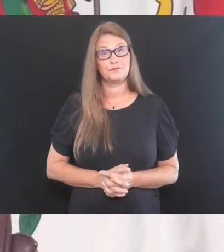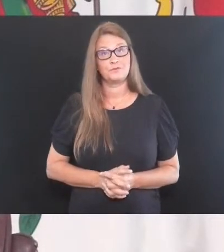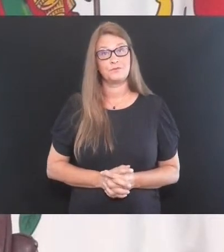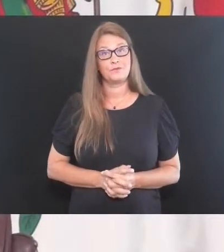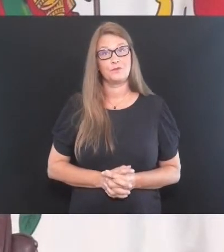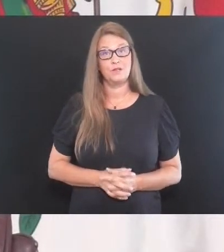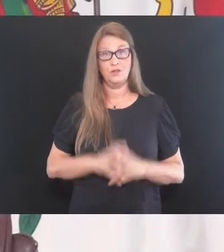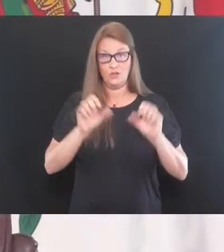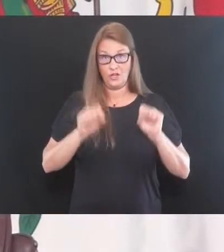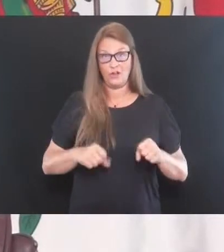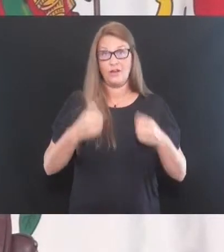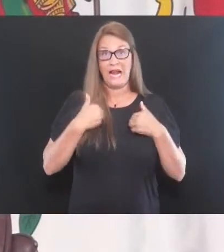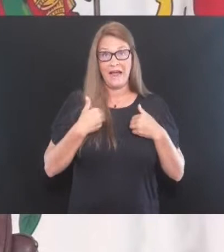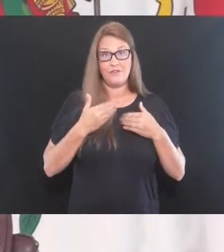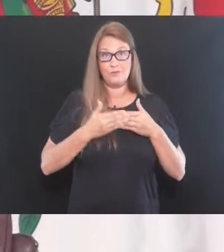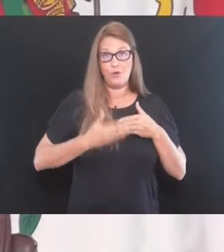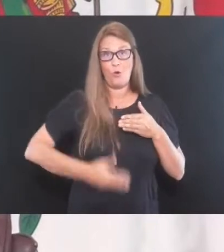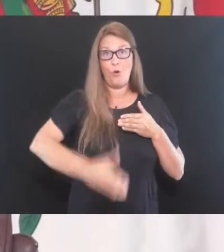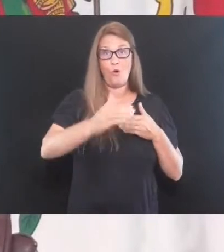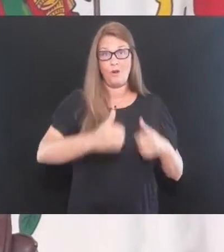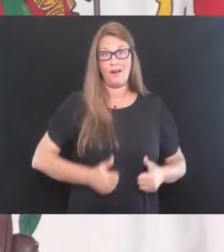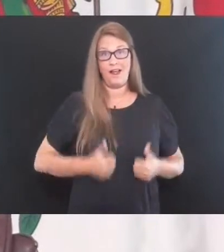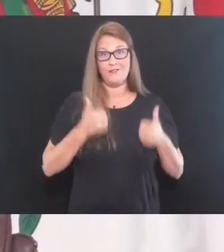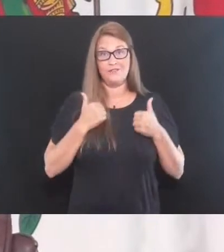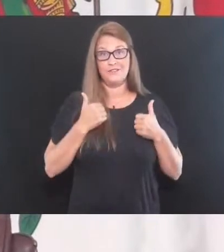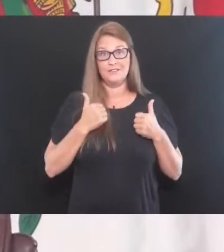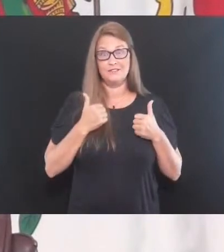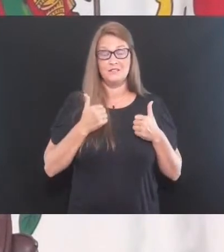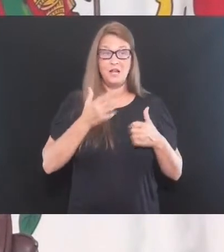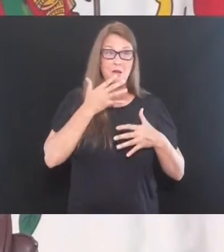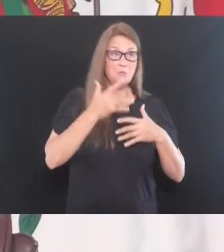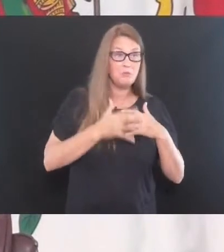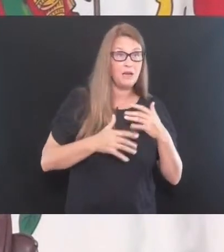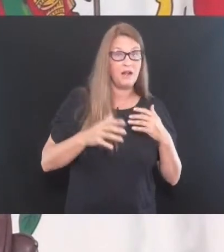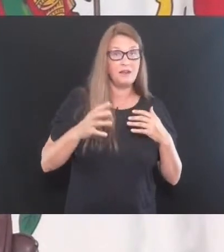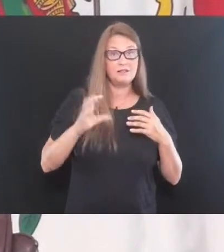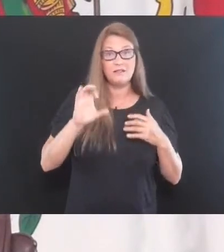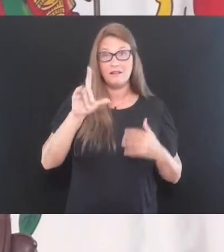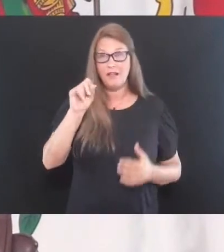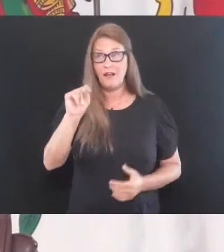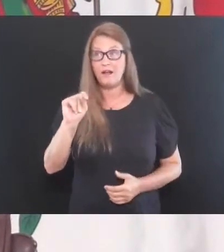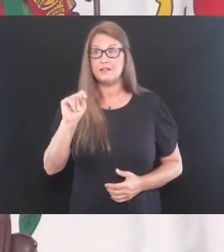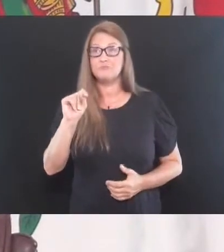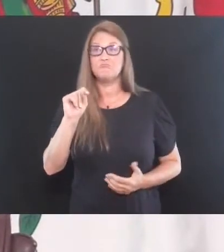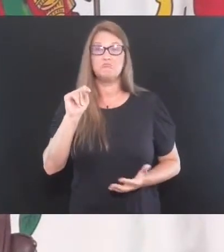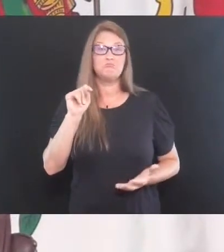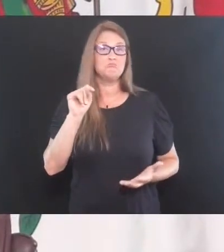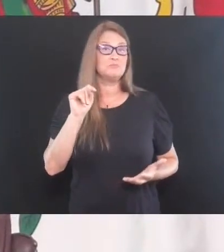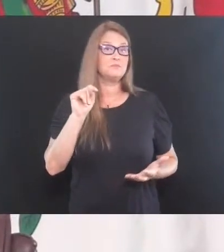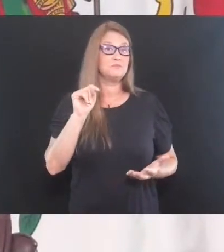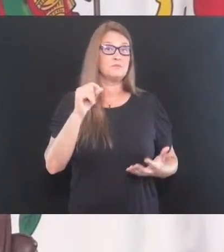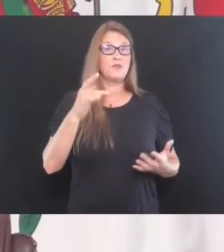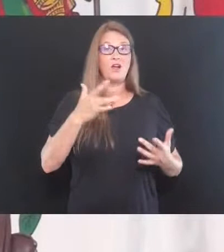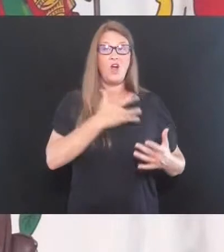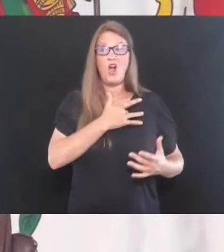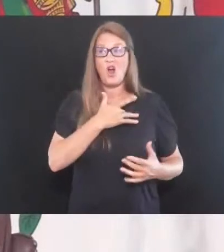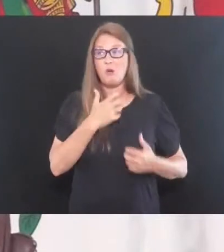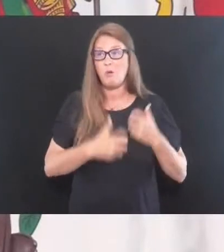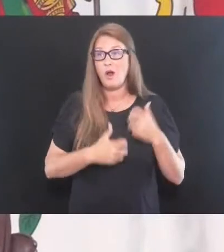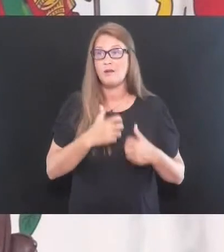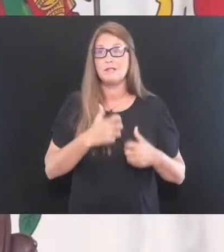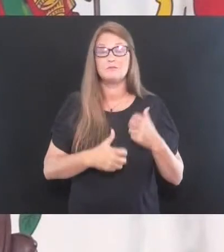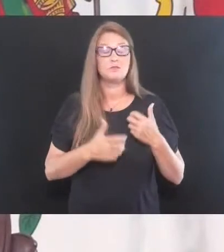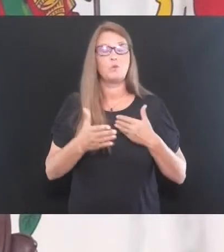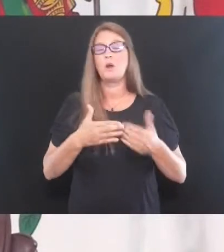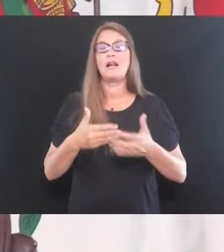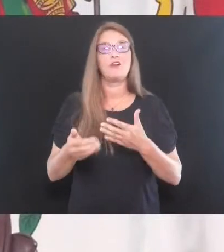whole life, whether they be blood clots, whether they be, all kinds of heart issues, whatever it may be.